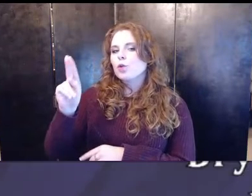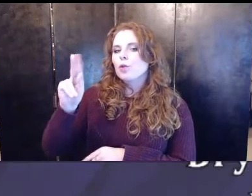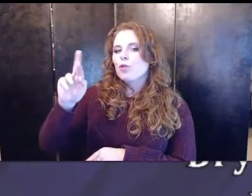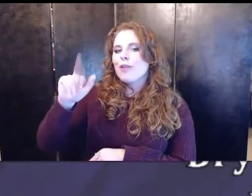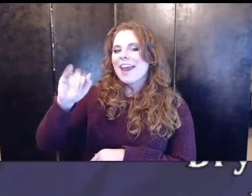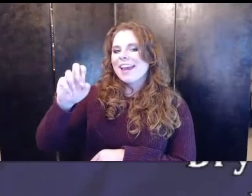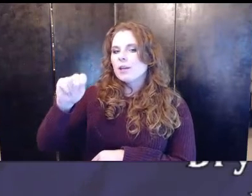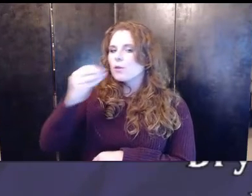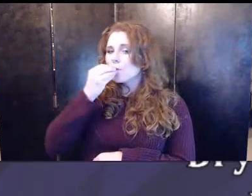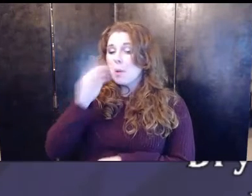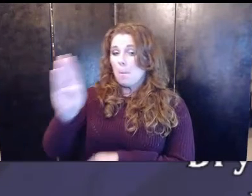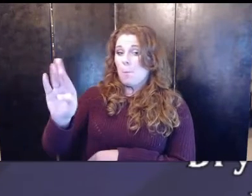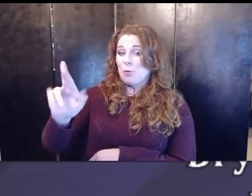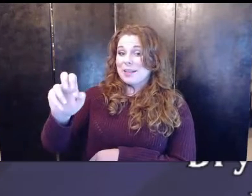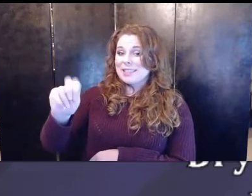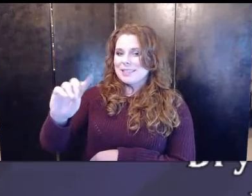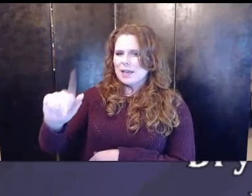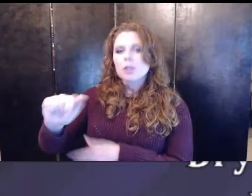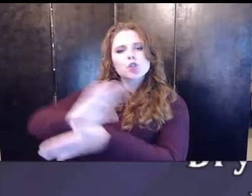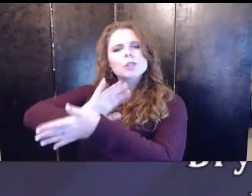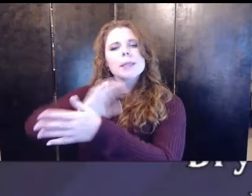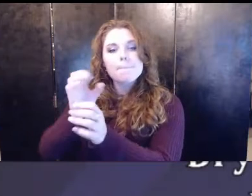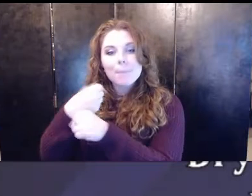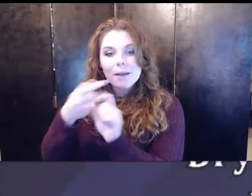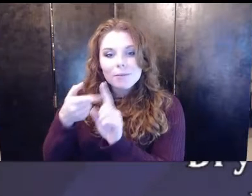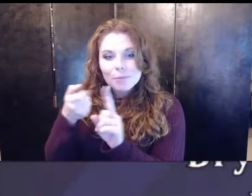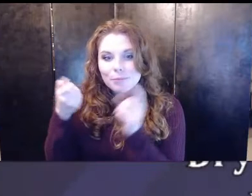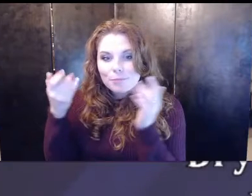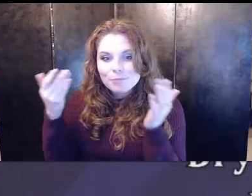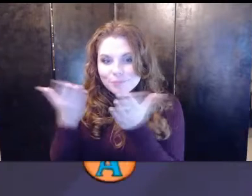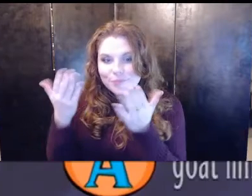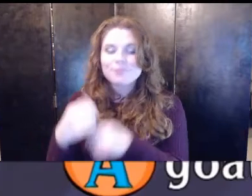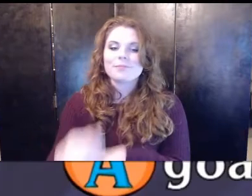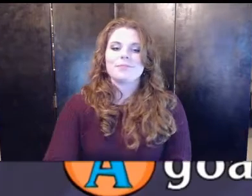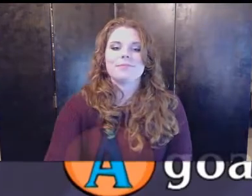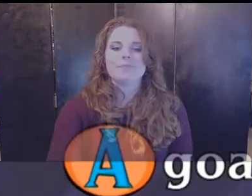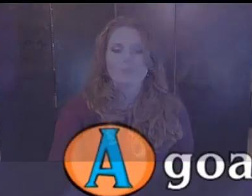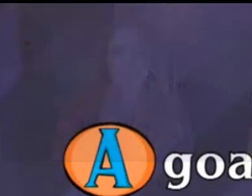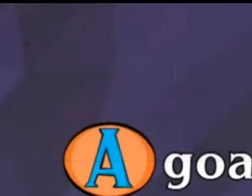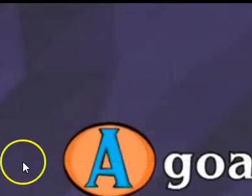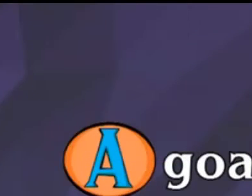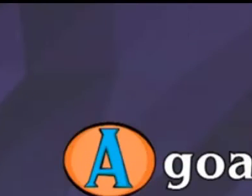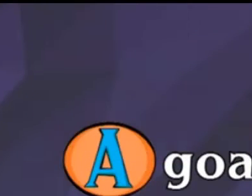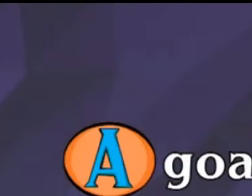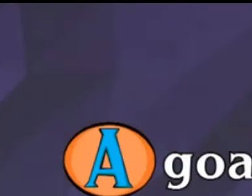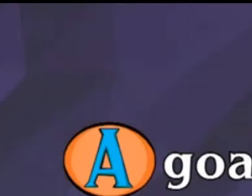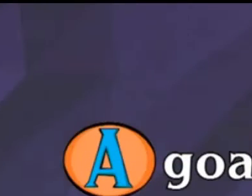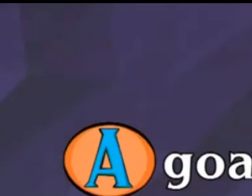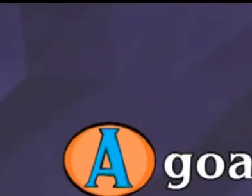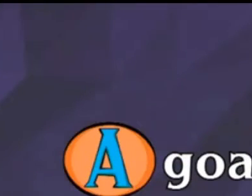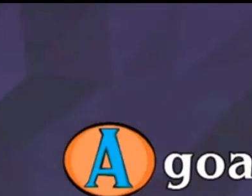food. Brinza is a cheese made from A. Goat milk,